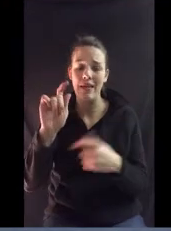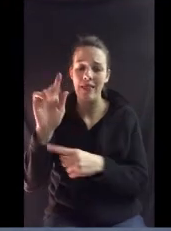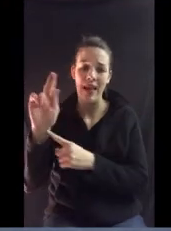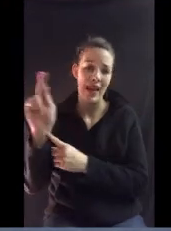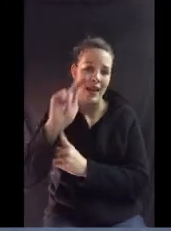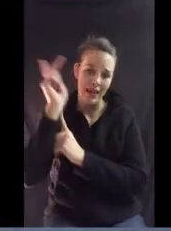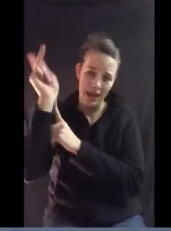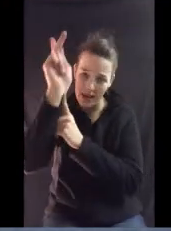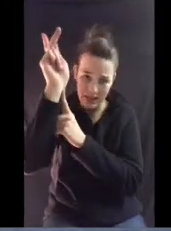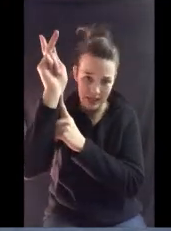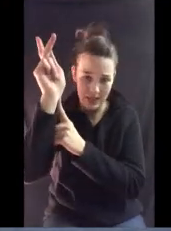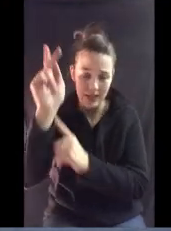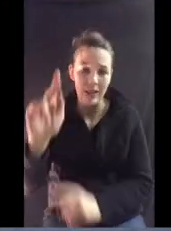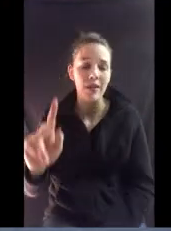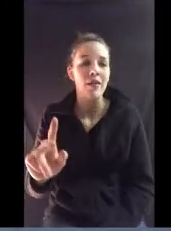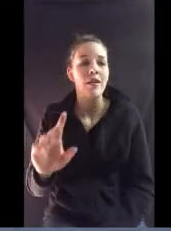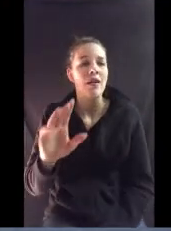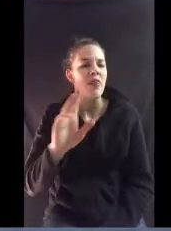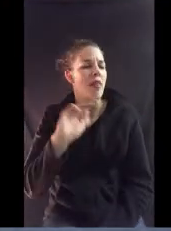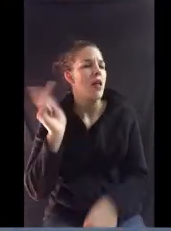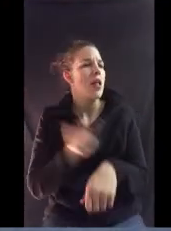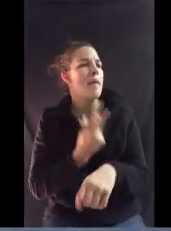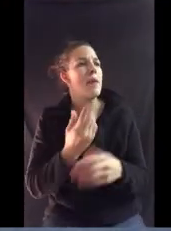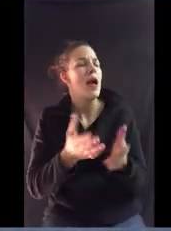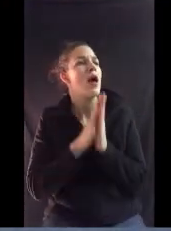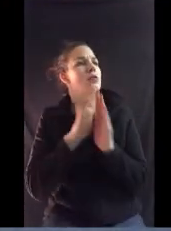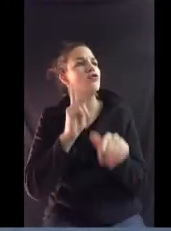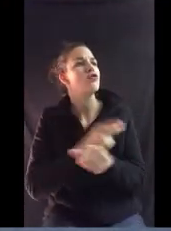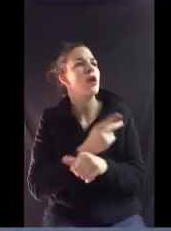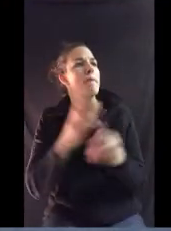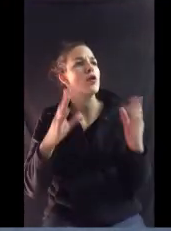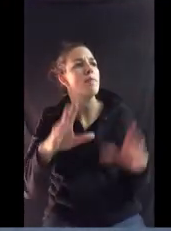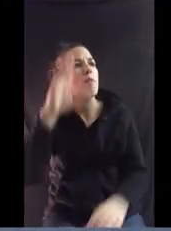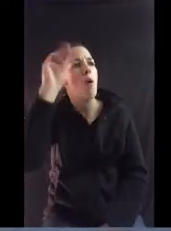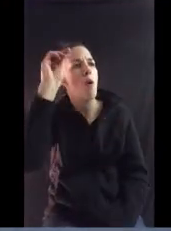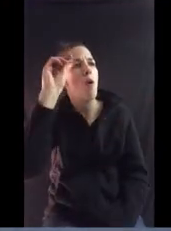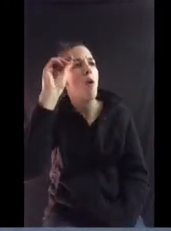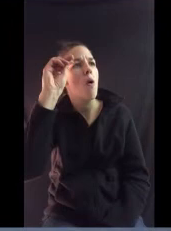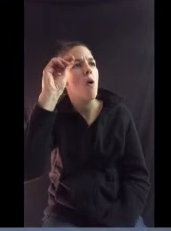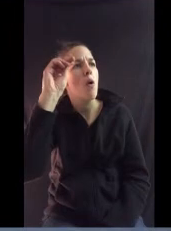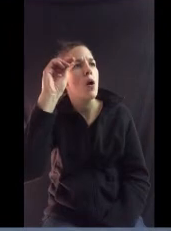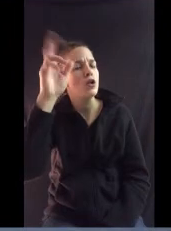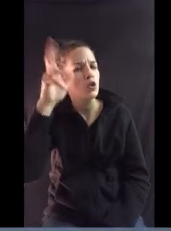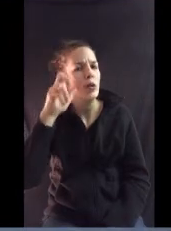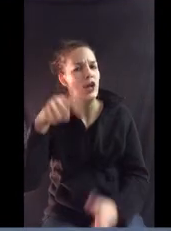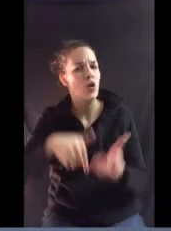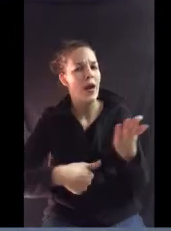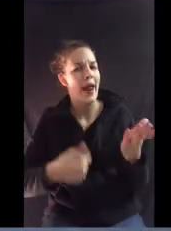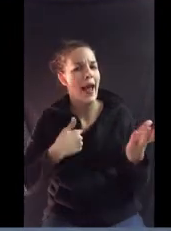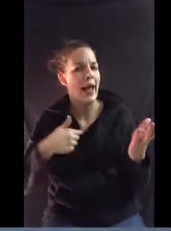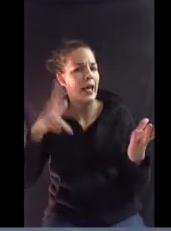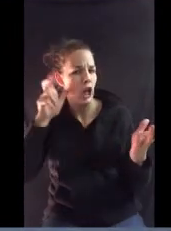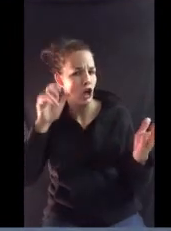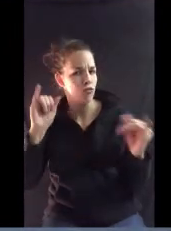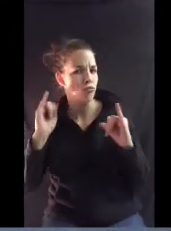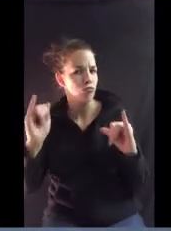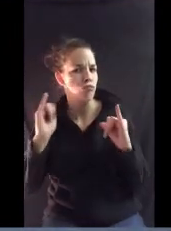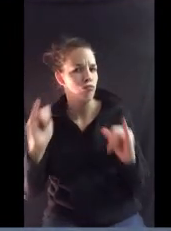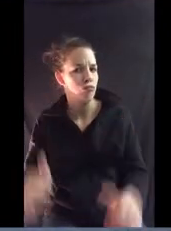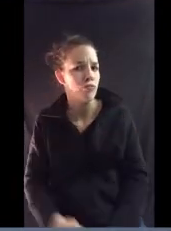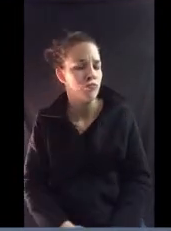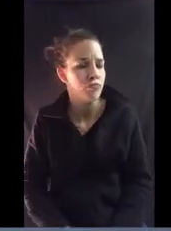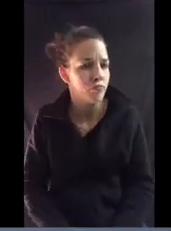as big as a kite. Then the little lamb asks the shepherd boy, do you hear